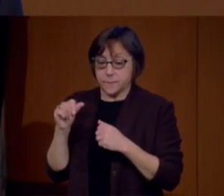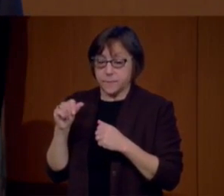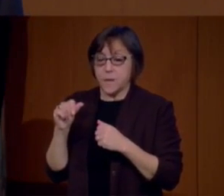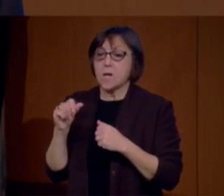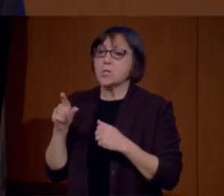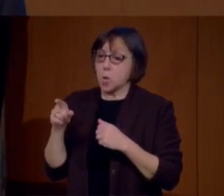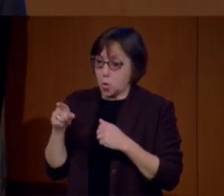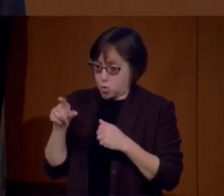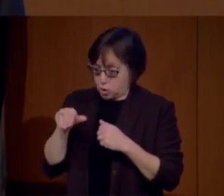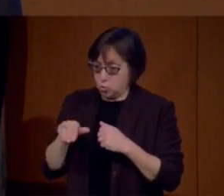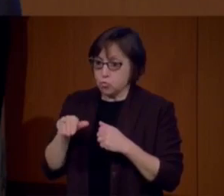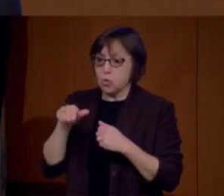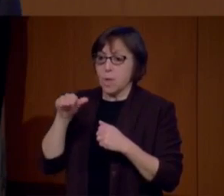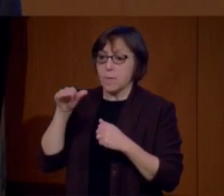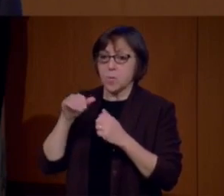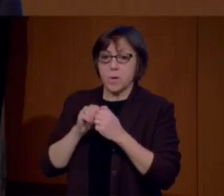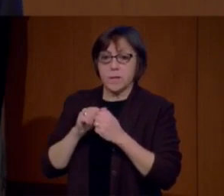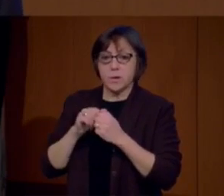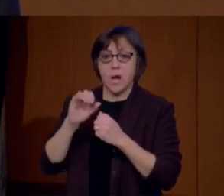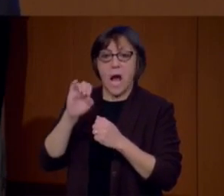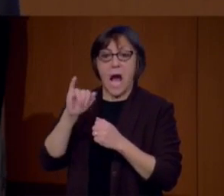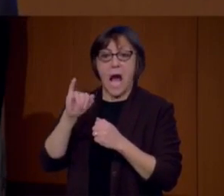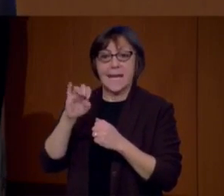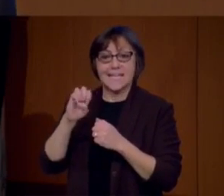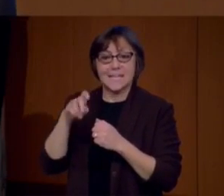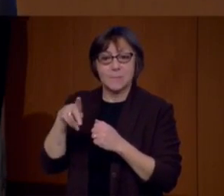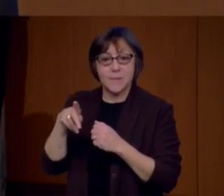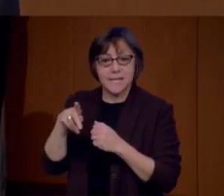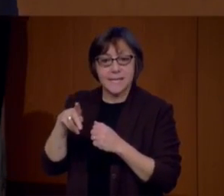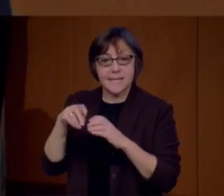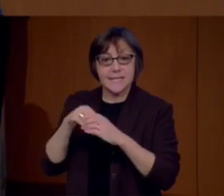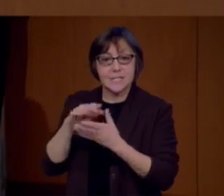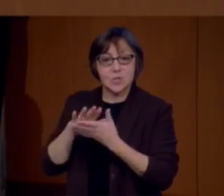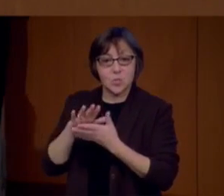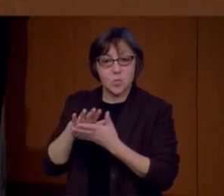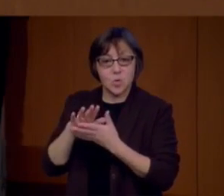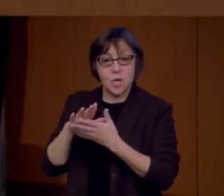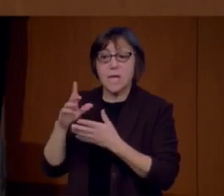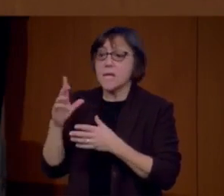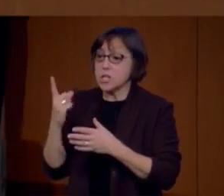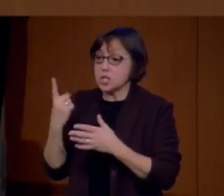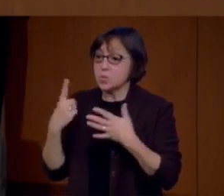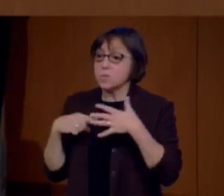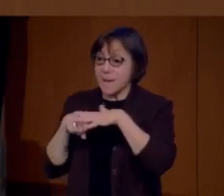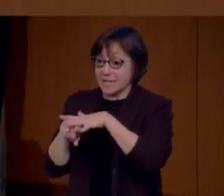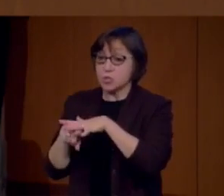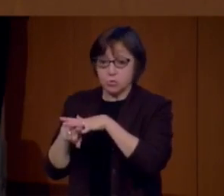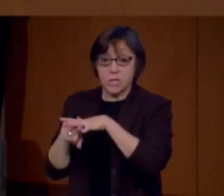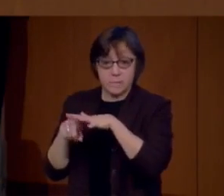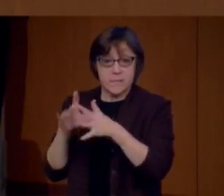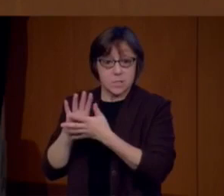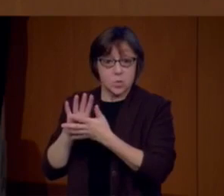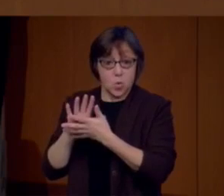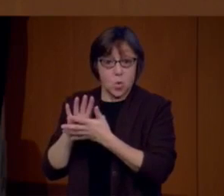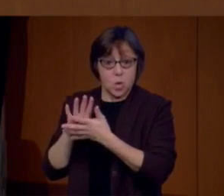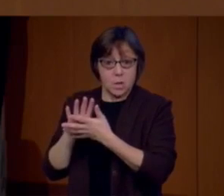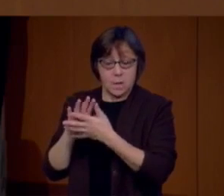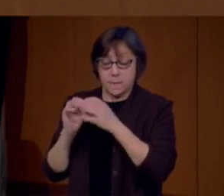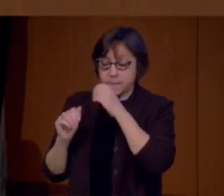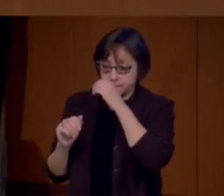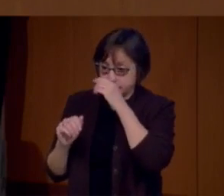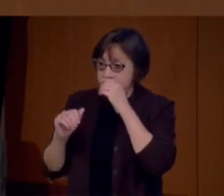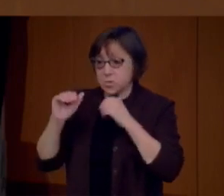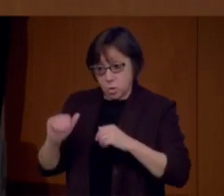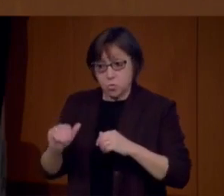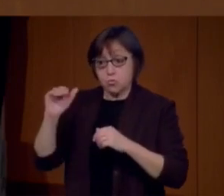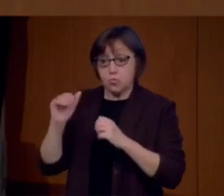grew up, with her IEP in school and everything, she was mainstreamed in school. So she got to